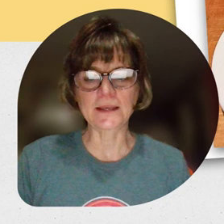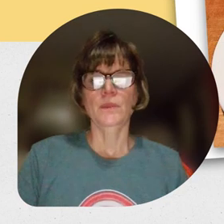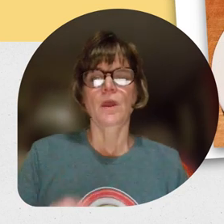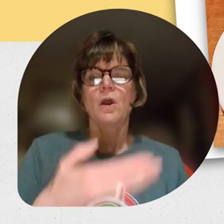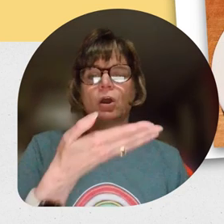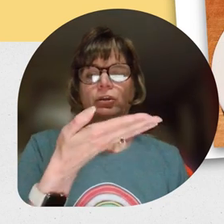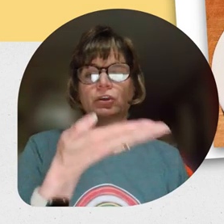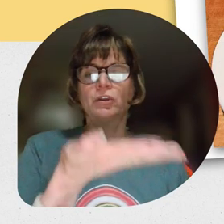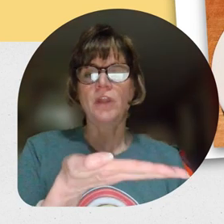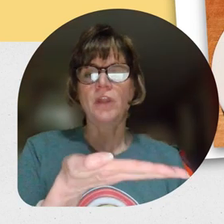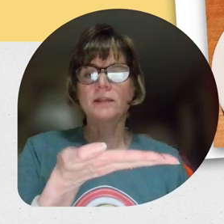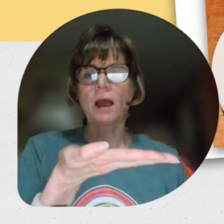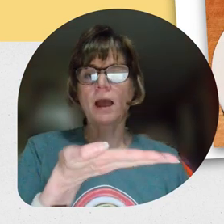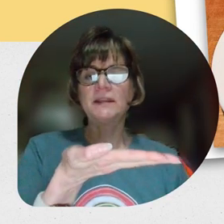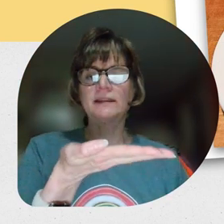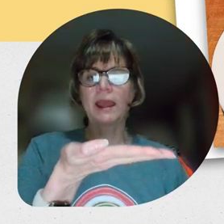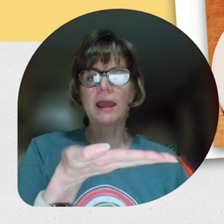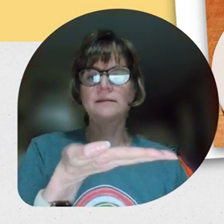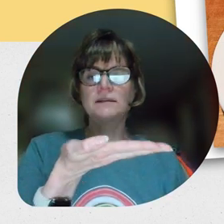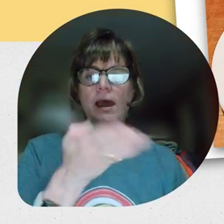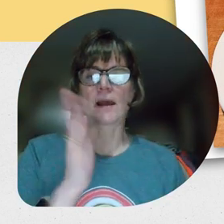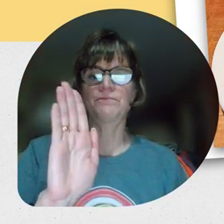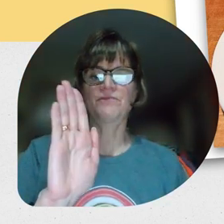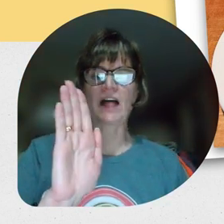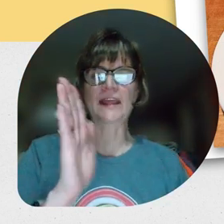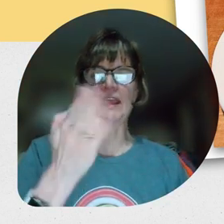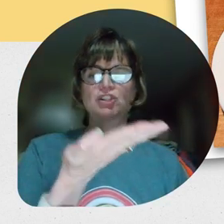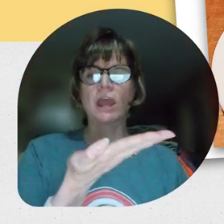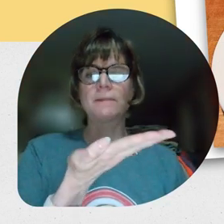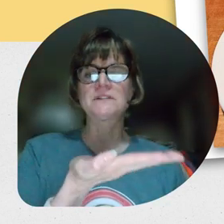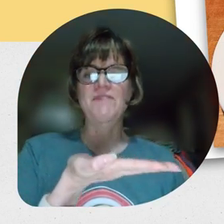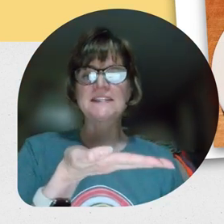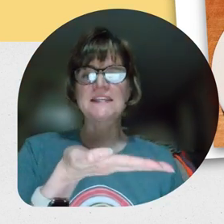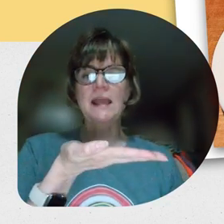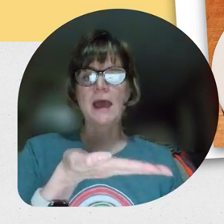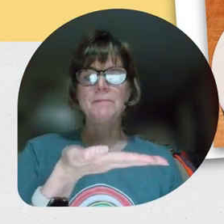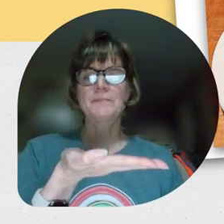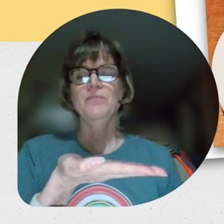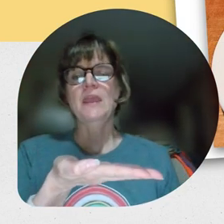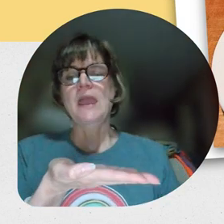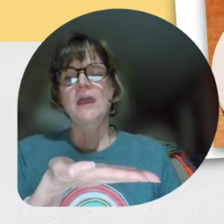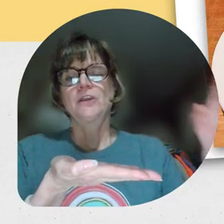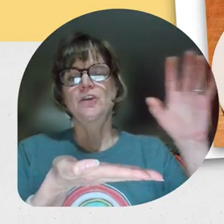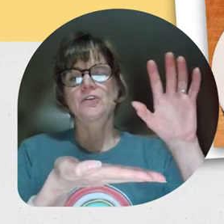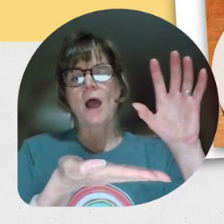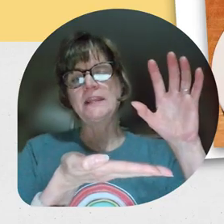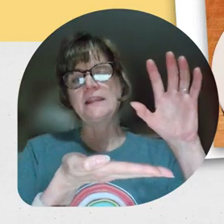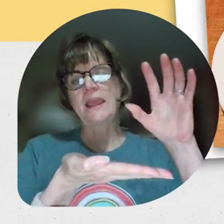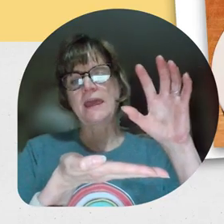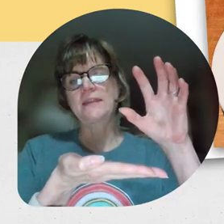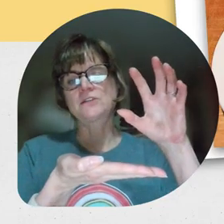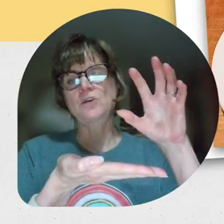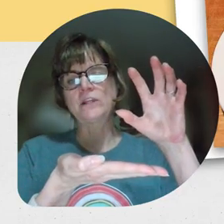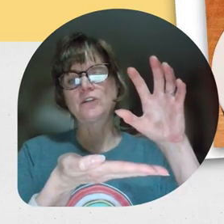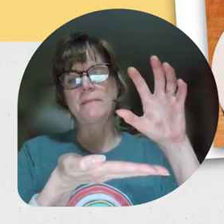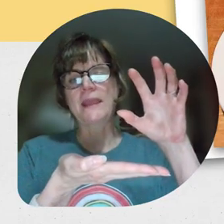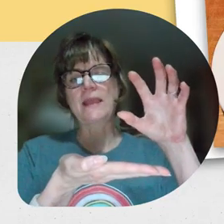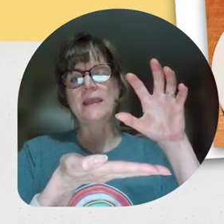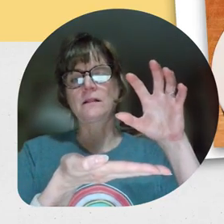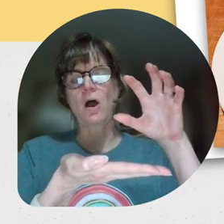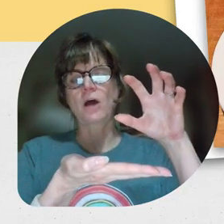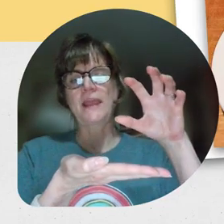Cake. Your non-dominant hand is flat hand shape is facing up. Your dominant hand is going